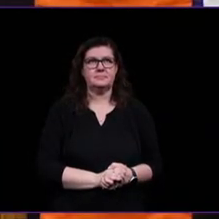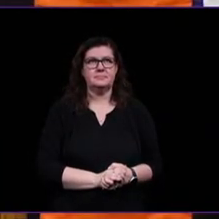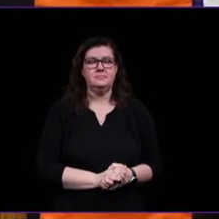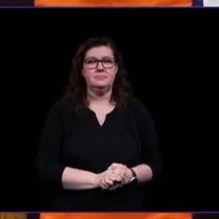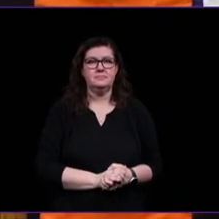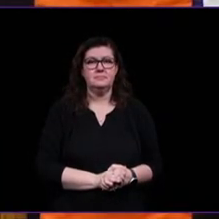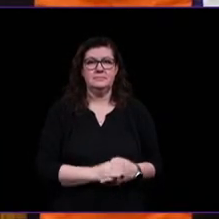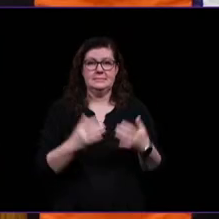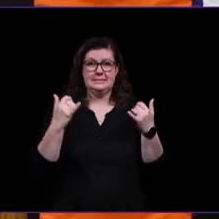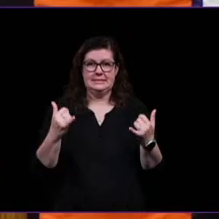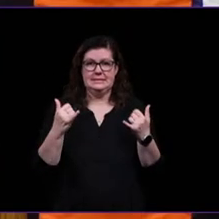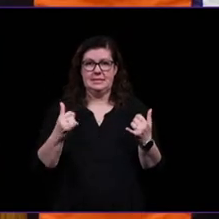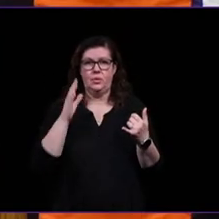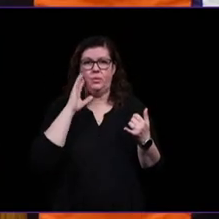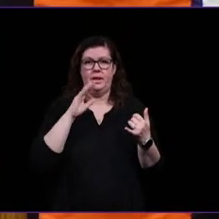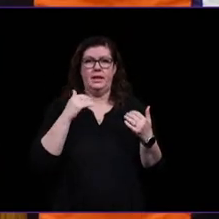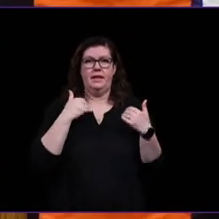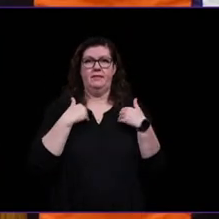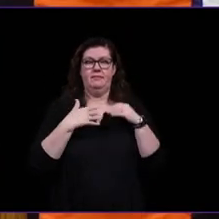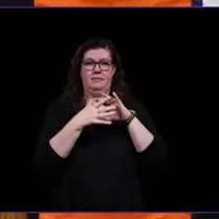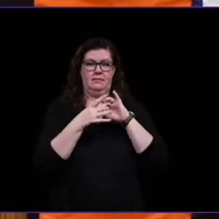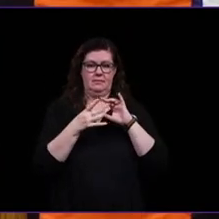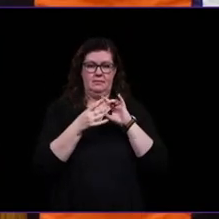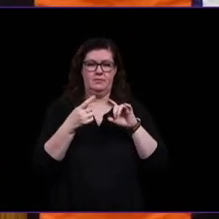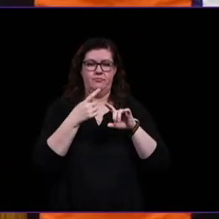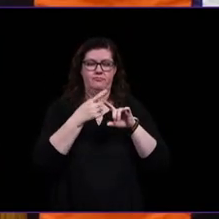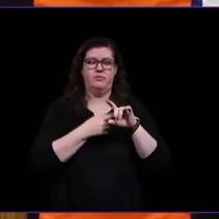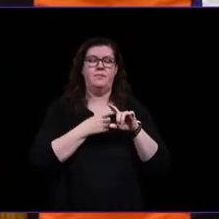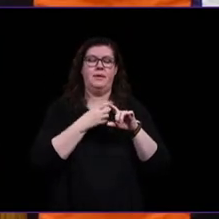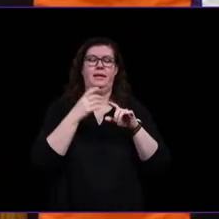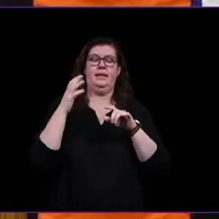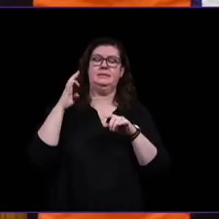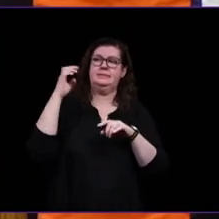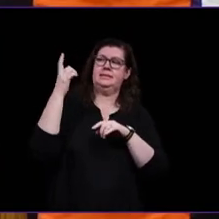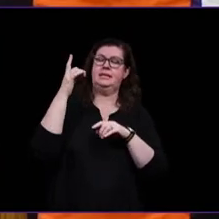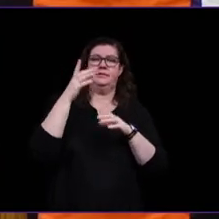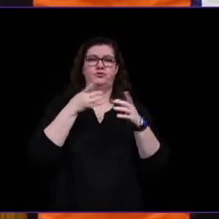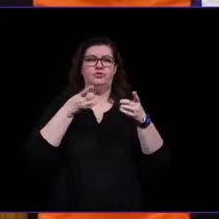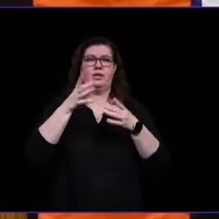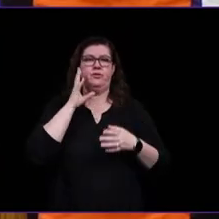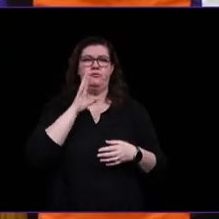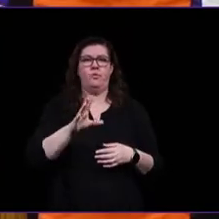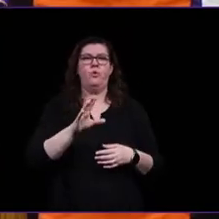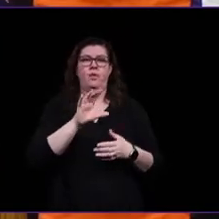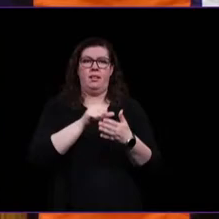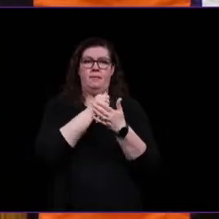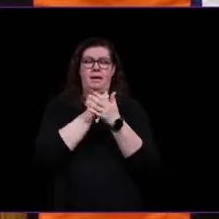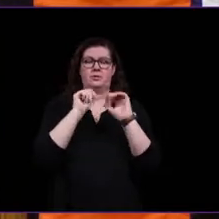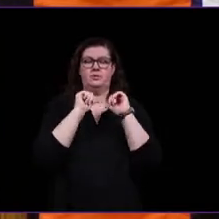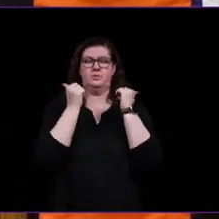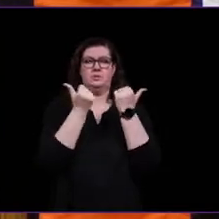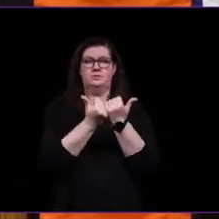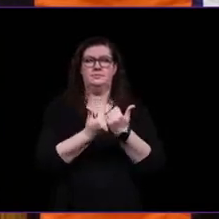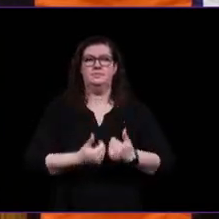We'll now have a brief message from Mr. Will Brazington, Executive Director of the Clemson Alumni Association.